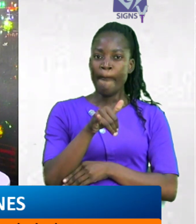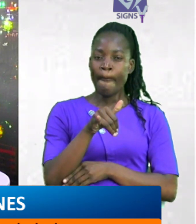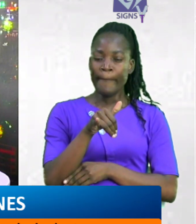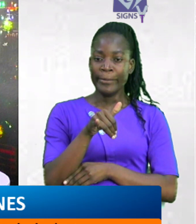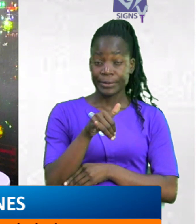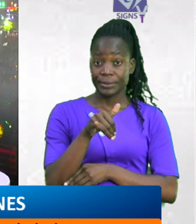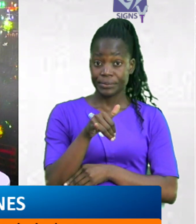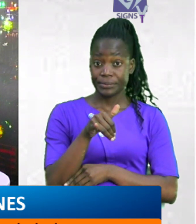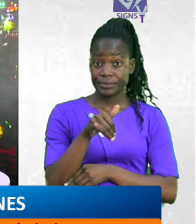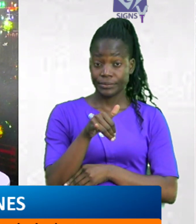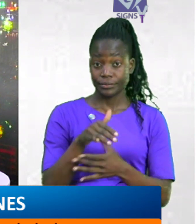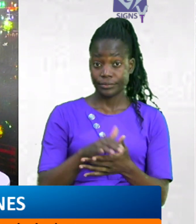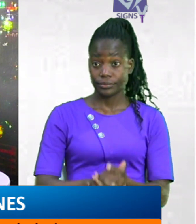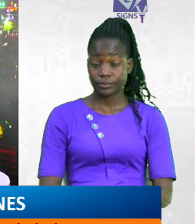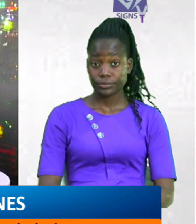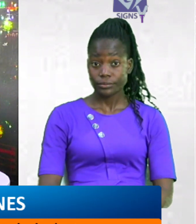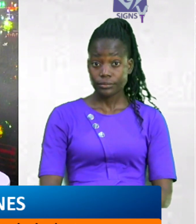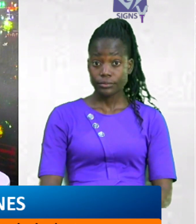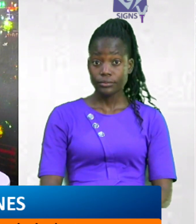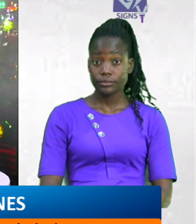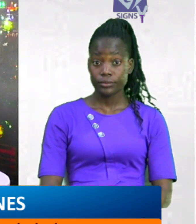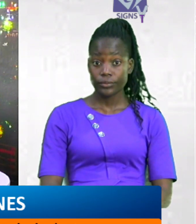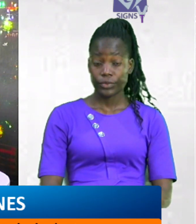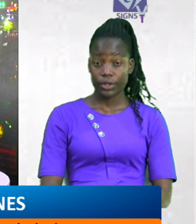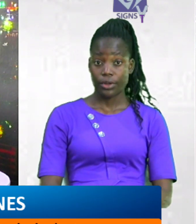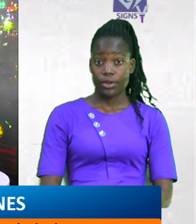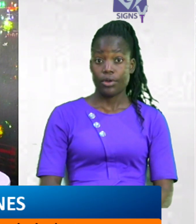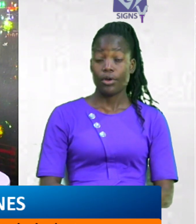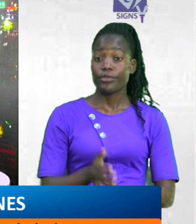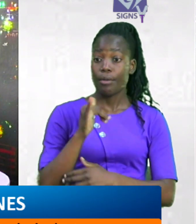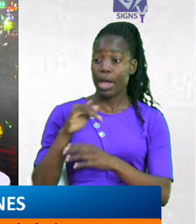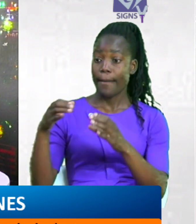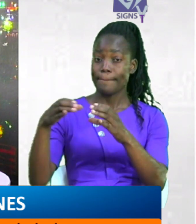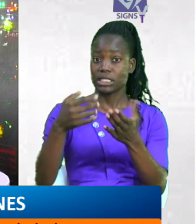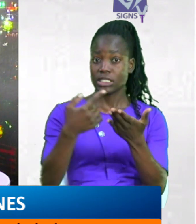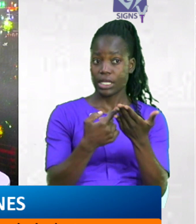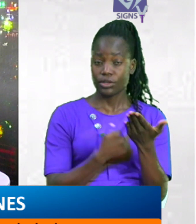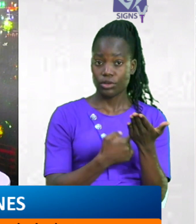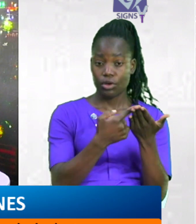alleviate that suffering? And away from that account of the